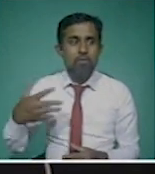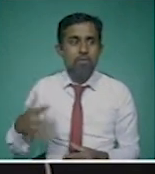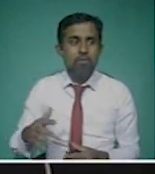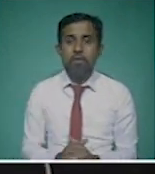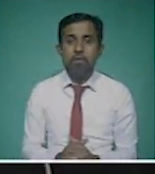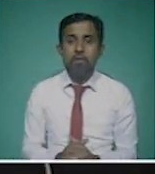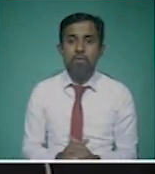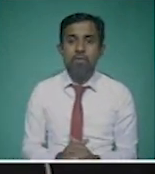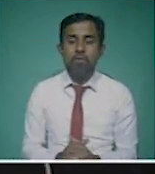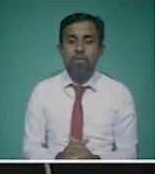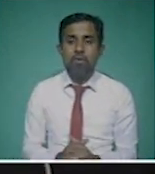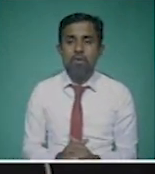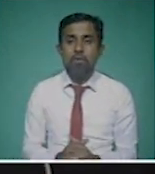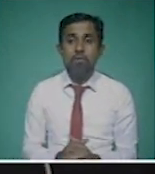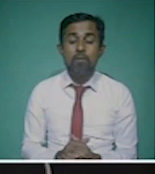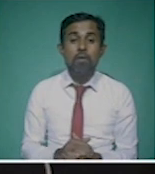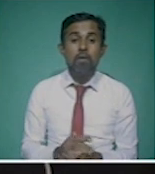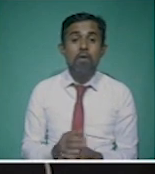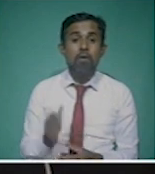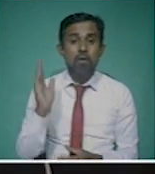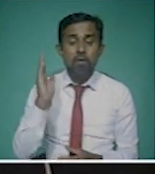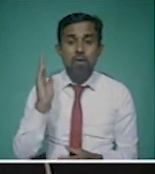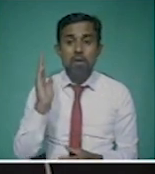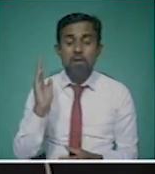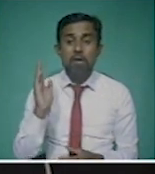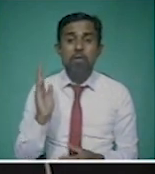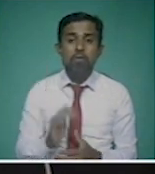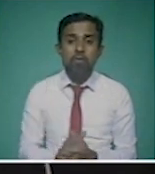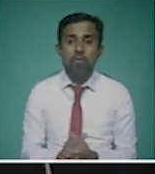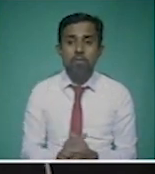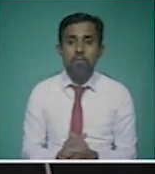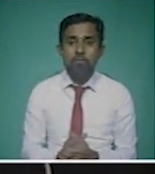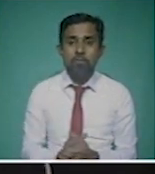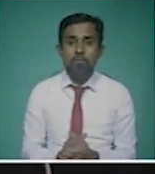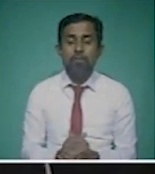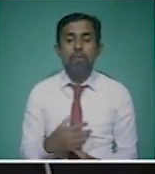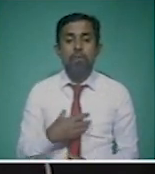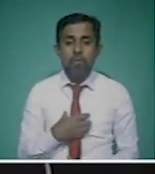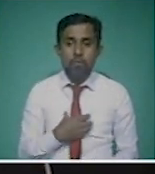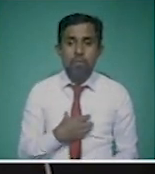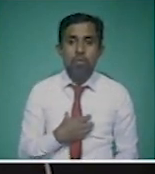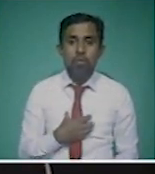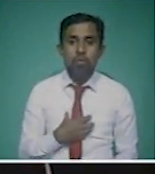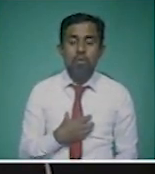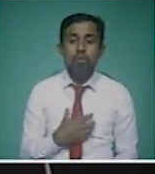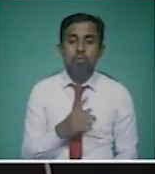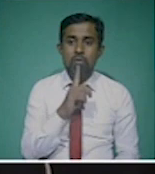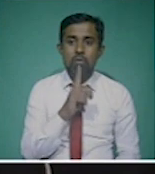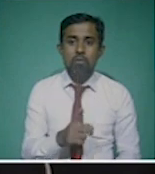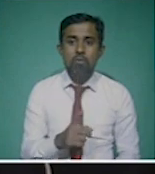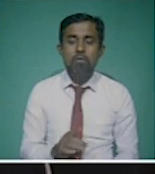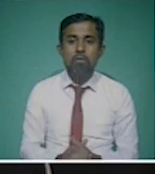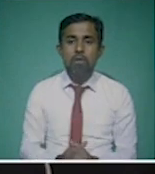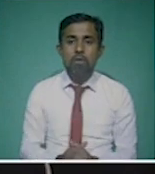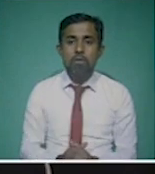the Catholic members of this House and those outside. Having said that, we are